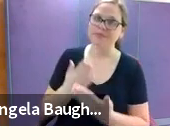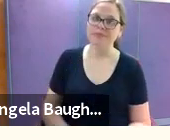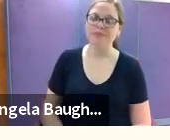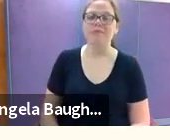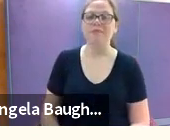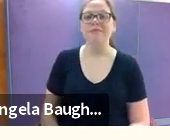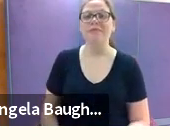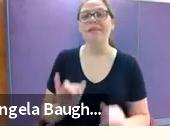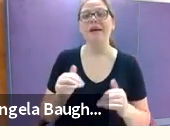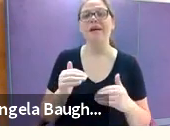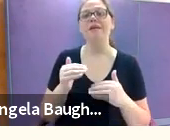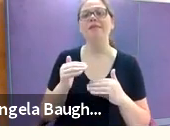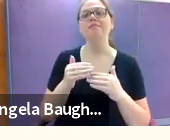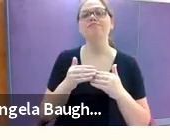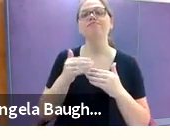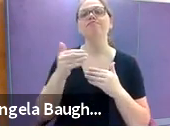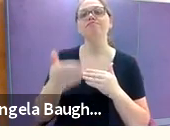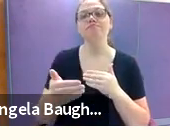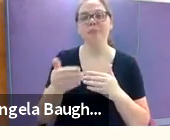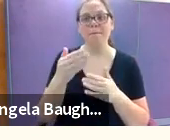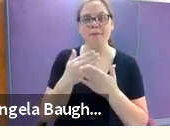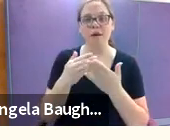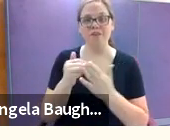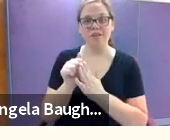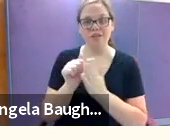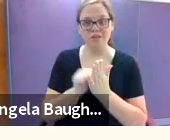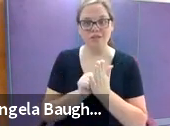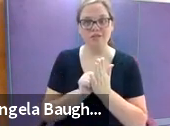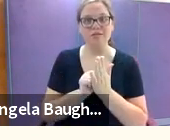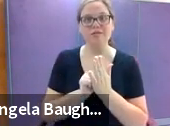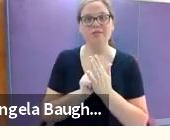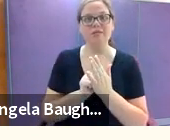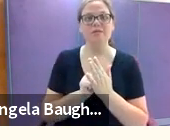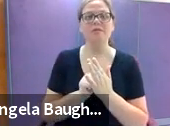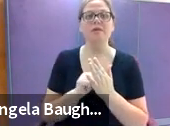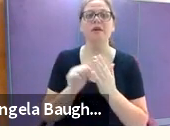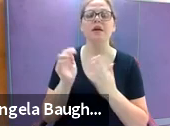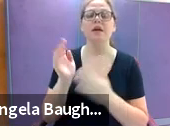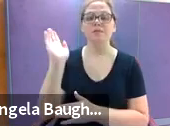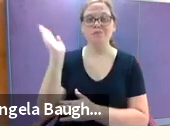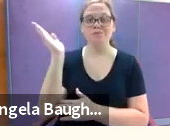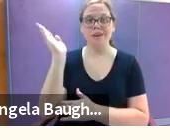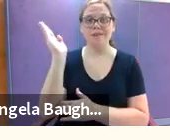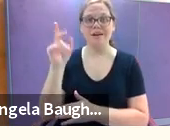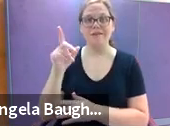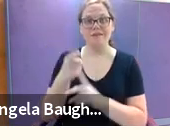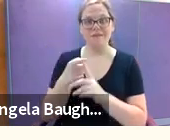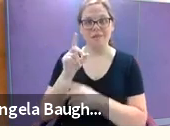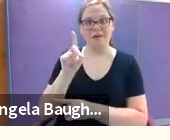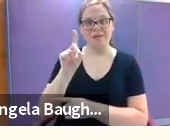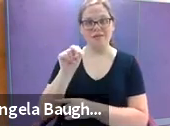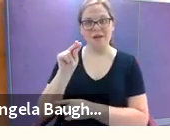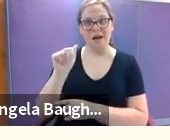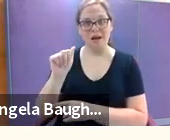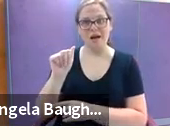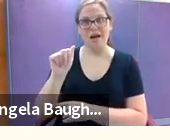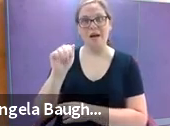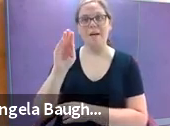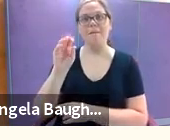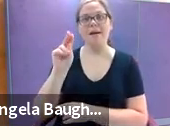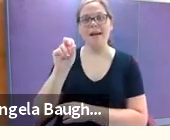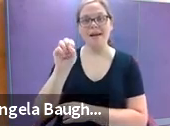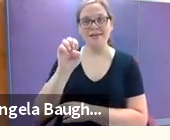That moves us into the next part of the agenda, which is a presentation from Donna Benessi. So Donna, I